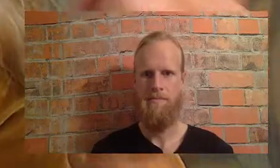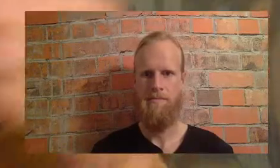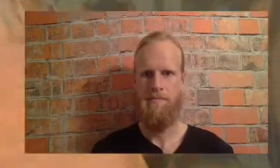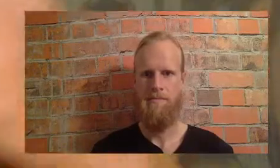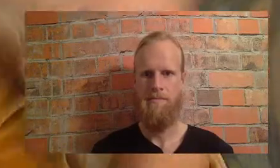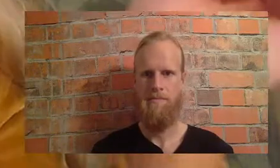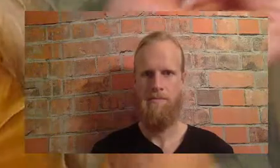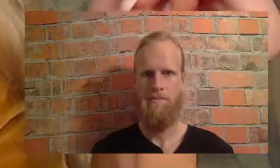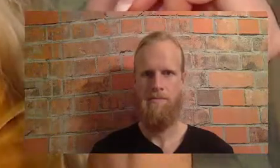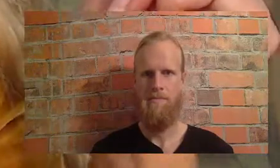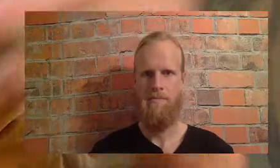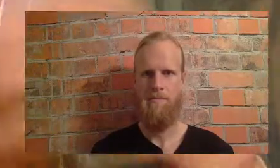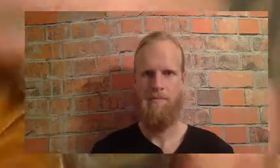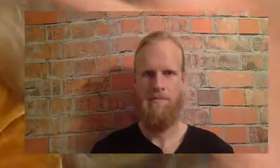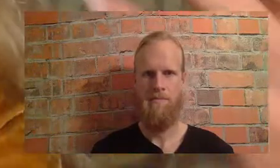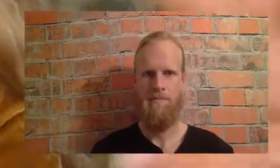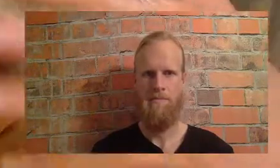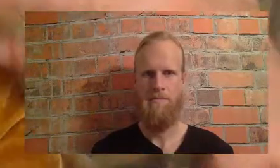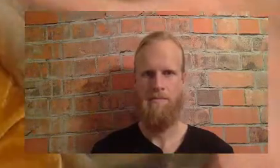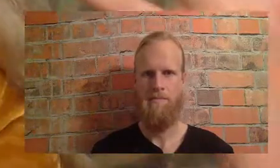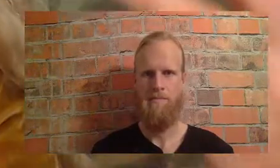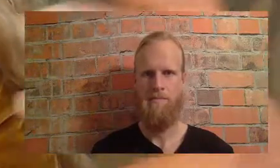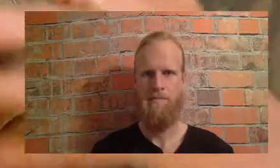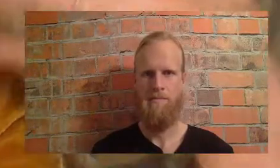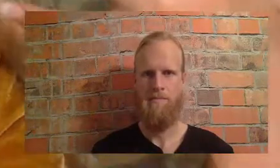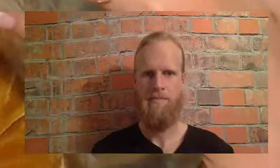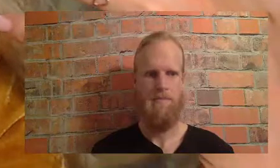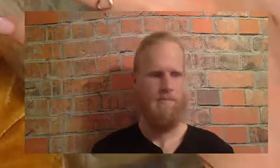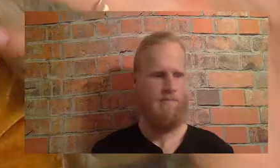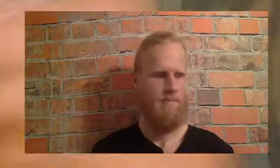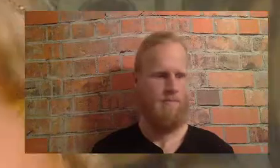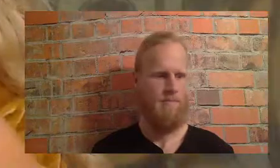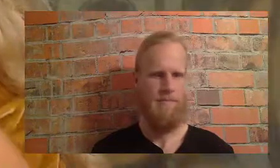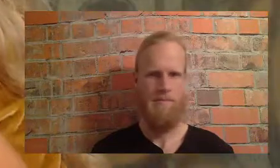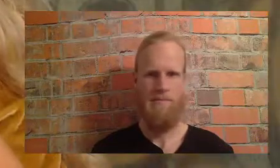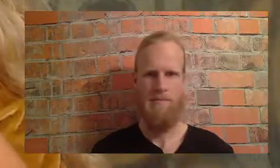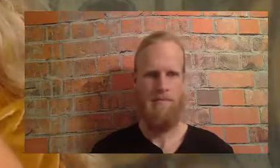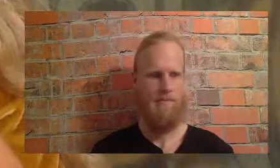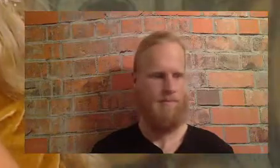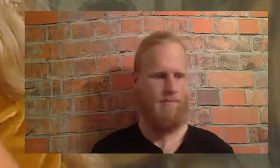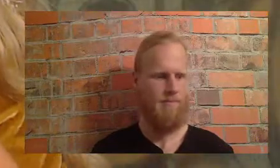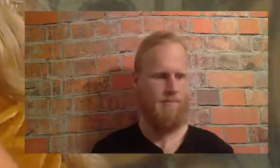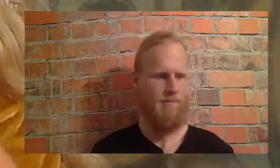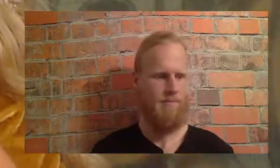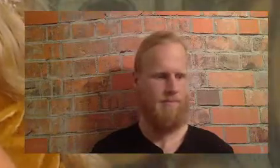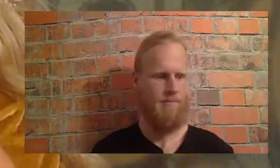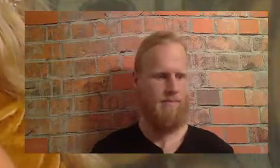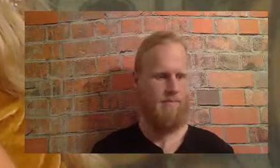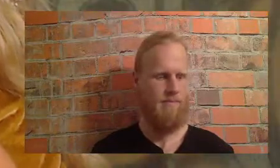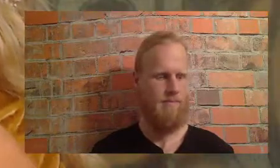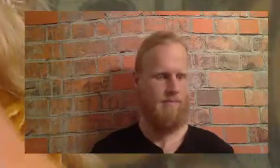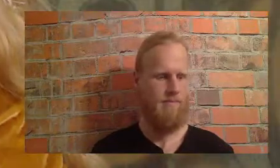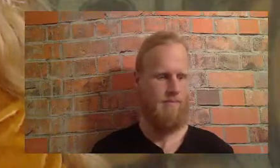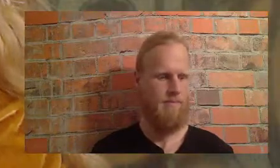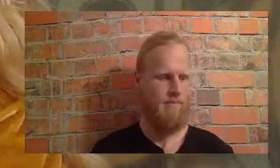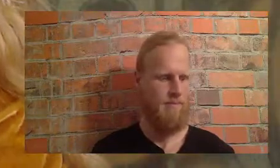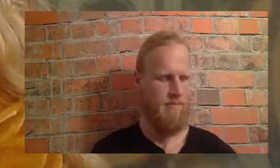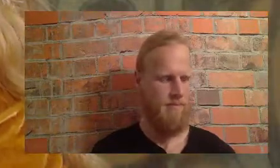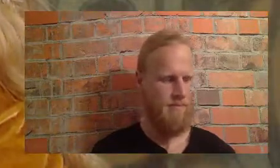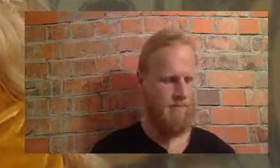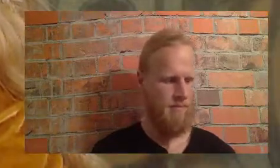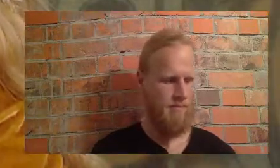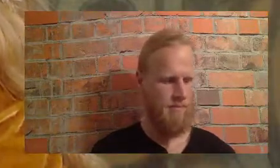One, it's going to help the collective if we keep pumping the field. And two, it's going to allow